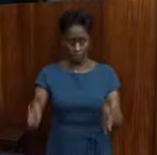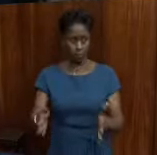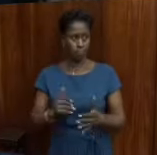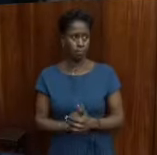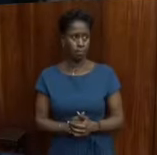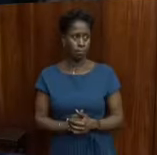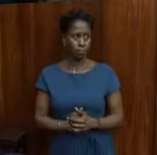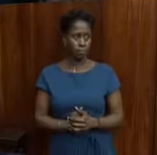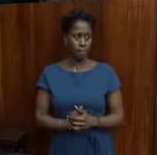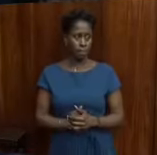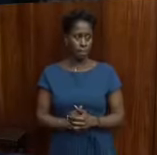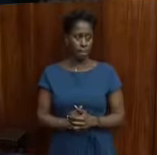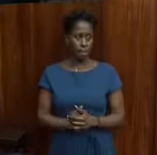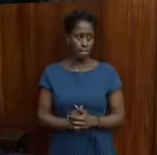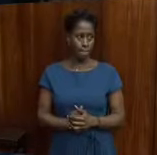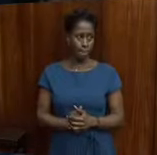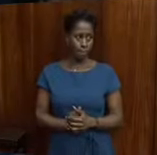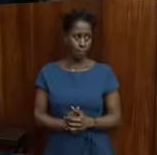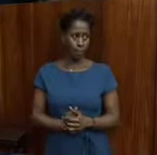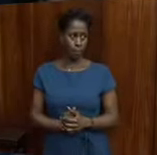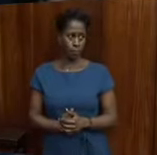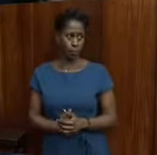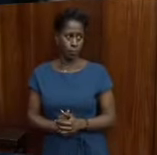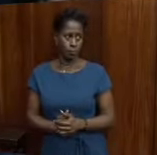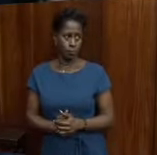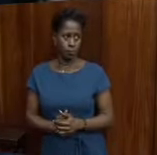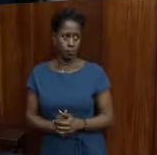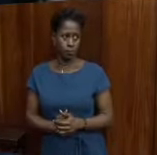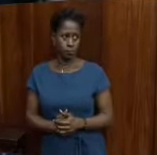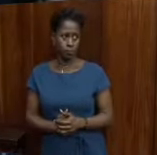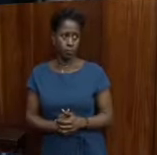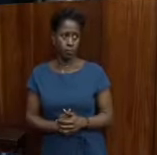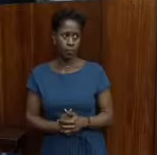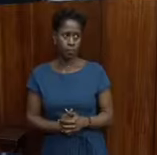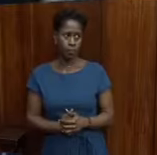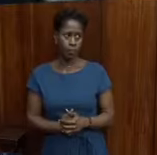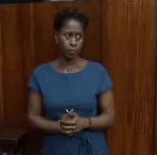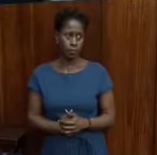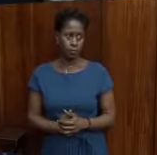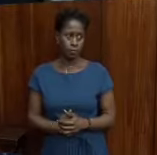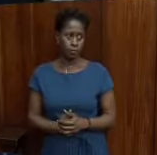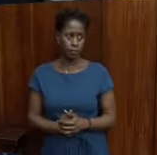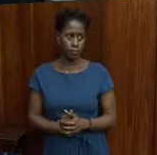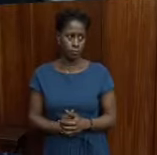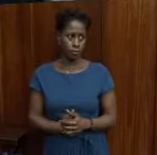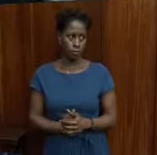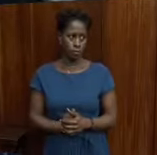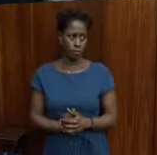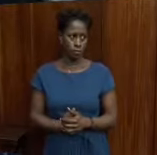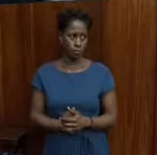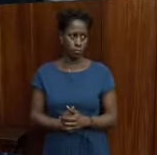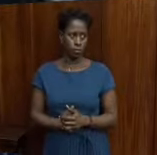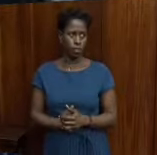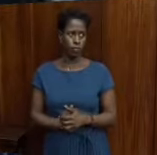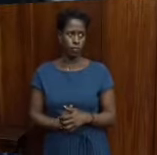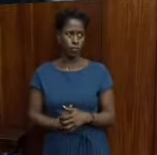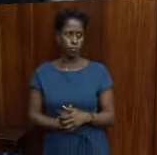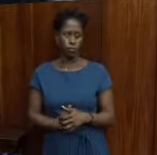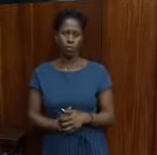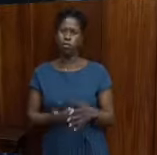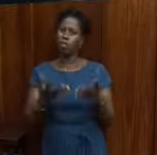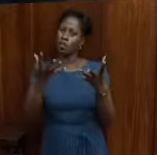foreign exchange and private sector employment in St. Lucia. Robust growth in stopover visitors is expected to increase